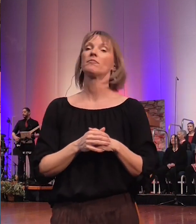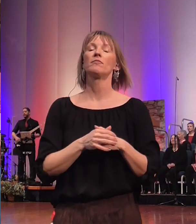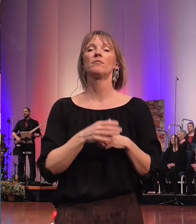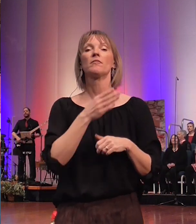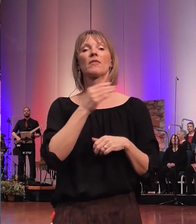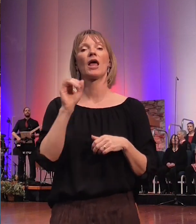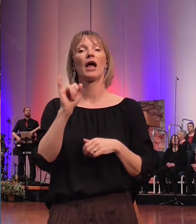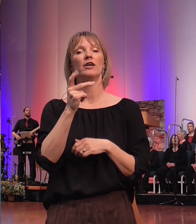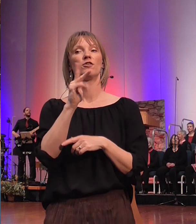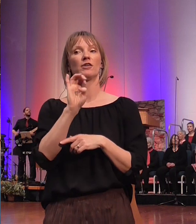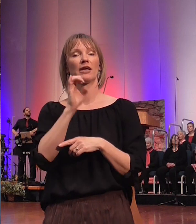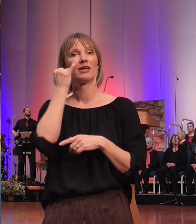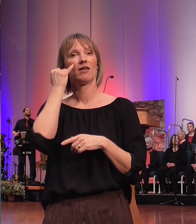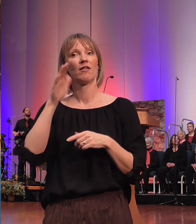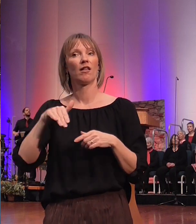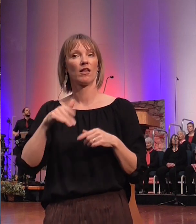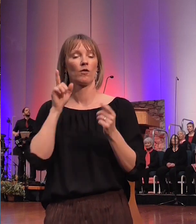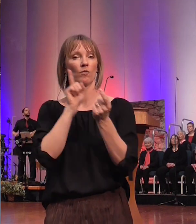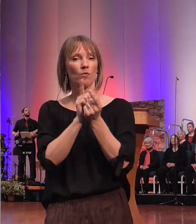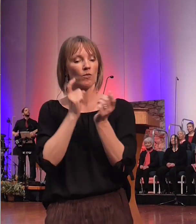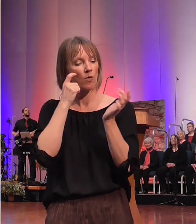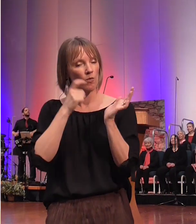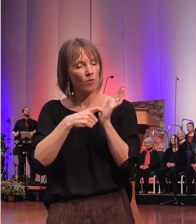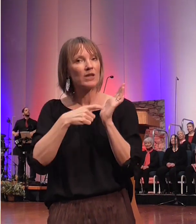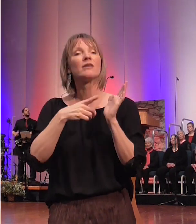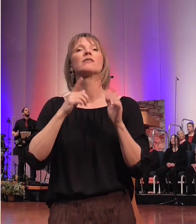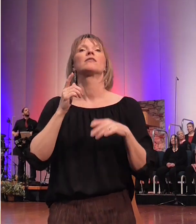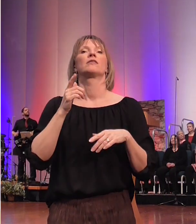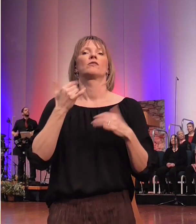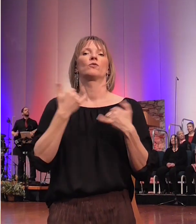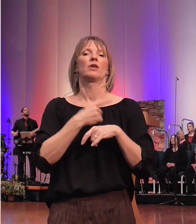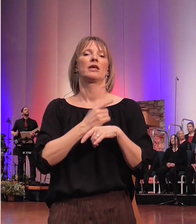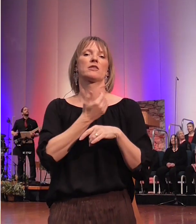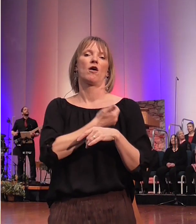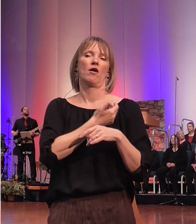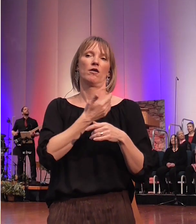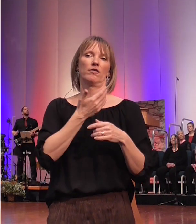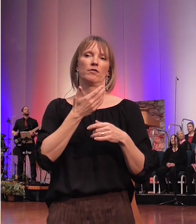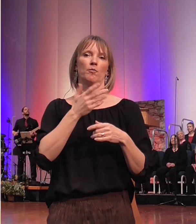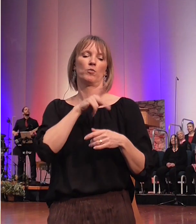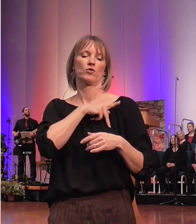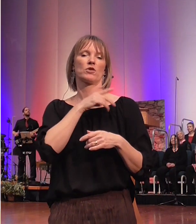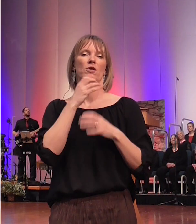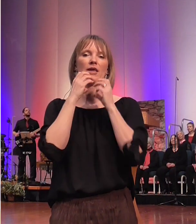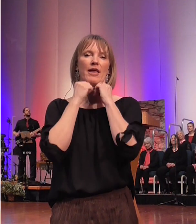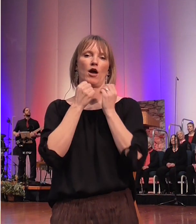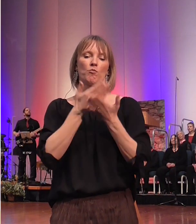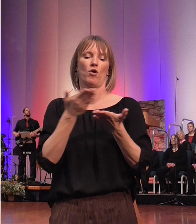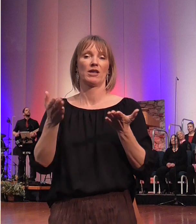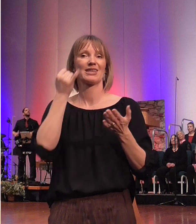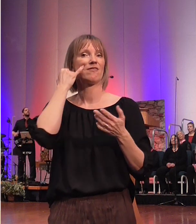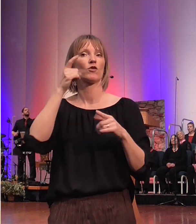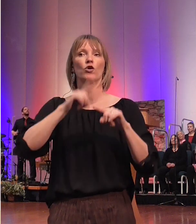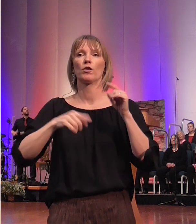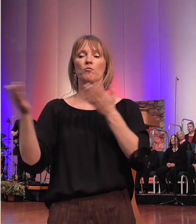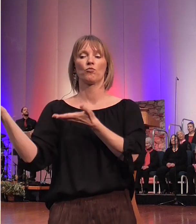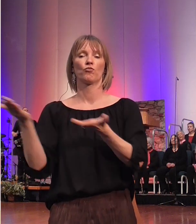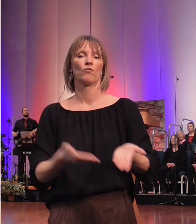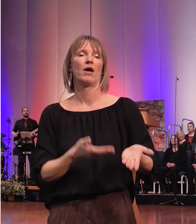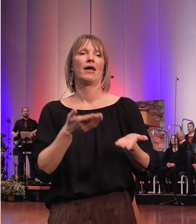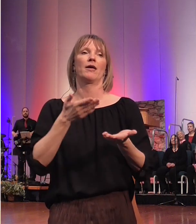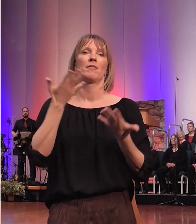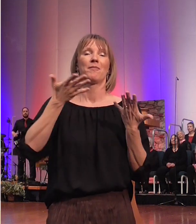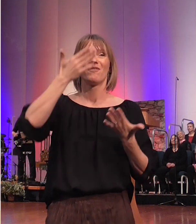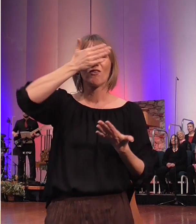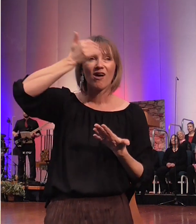And if you didn't notice, today is our paper drive and personal care products. If you were unable to bring something, maybe you